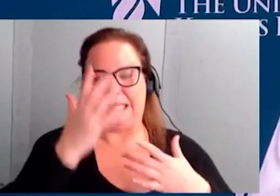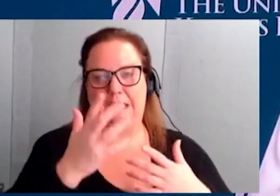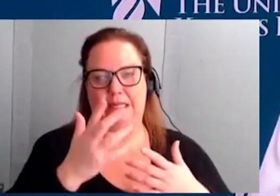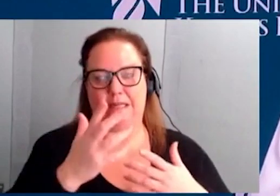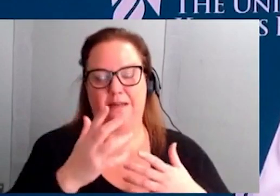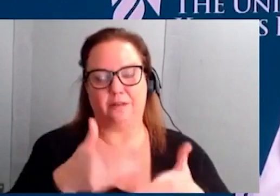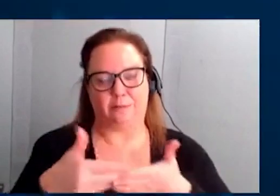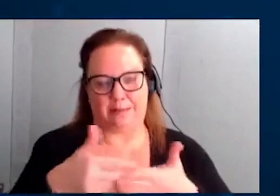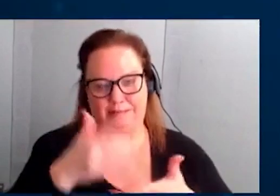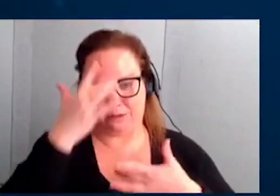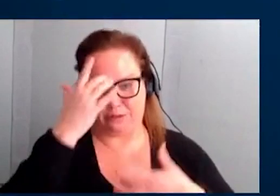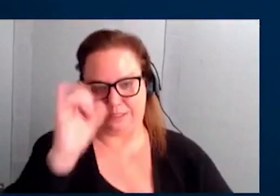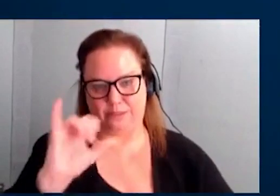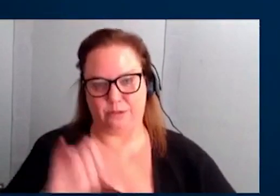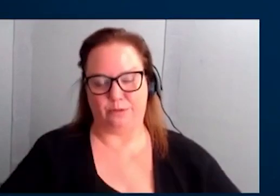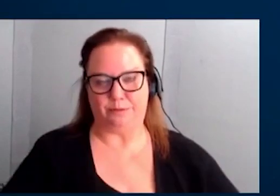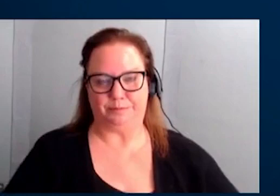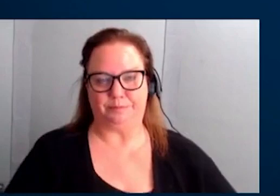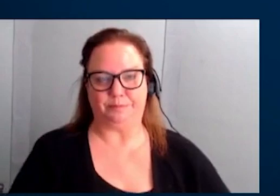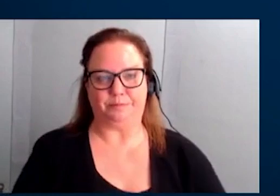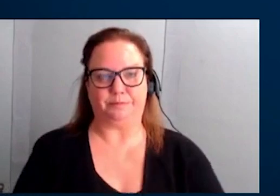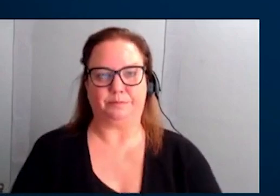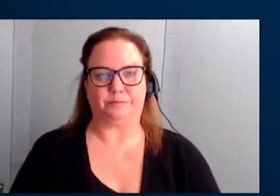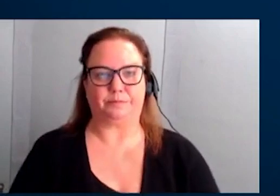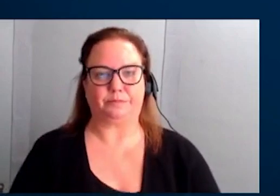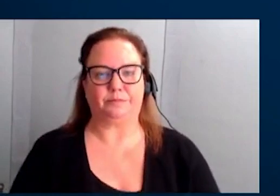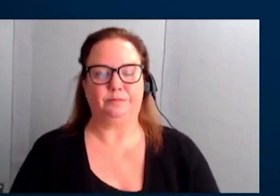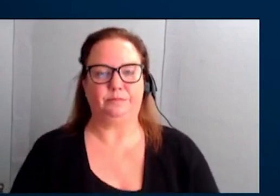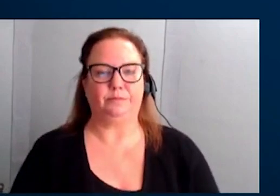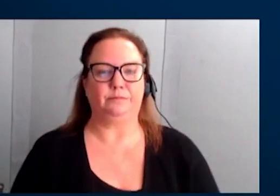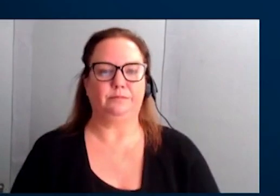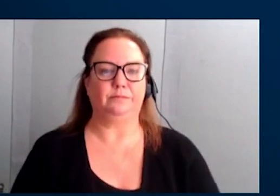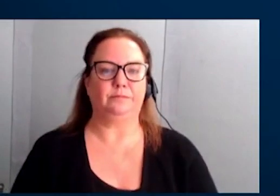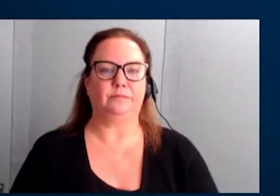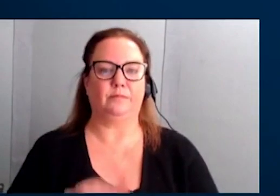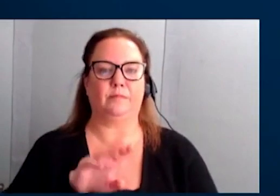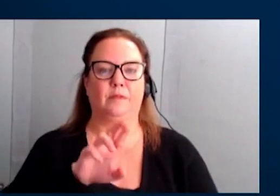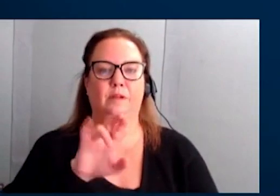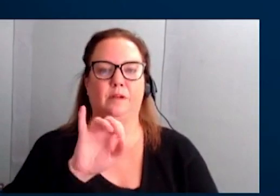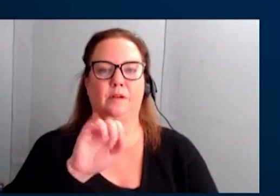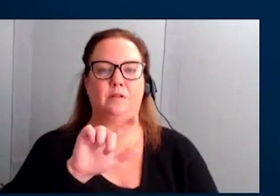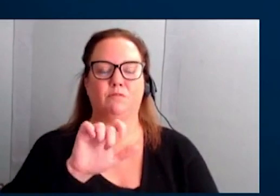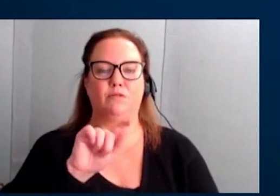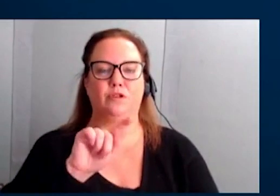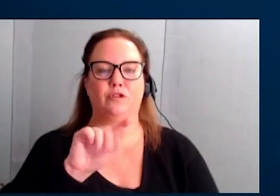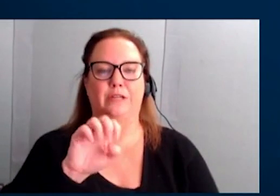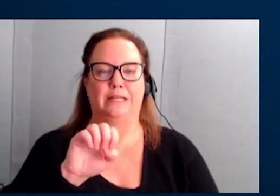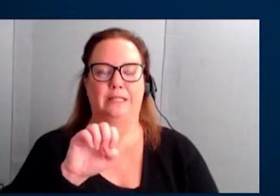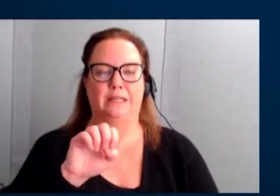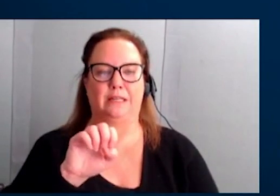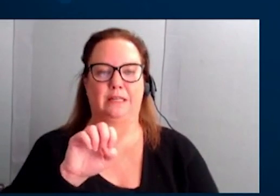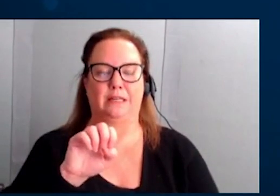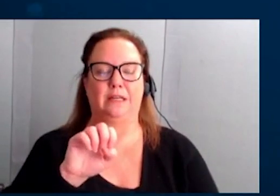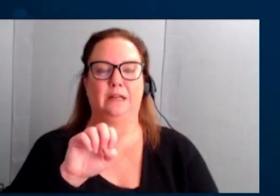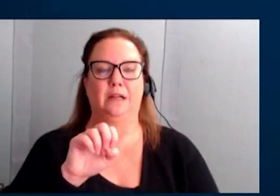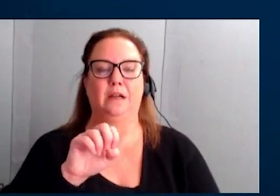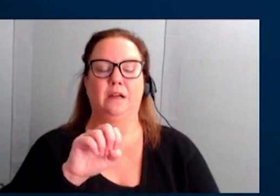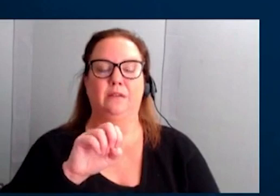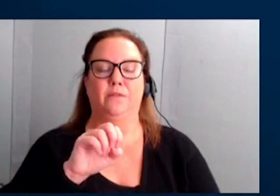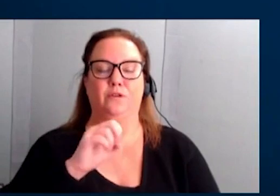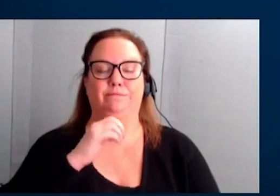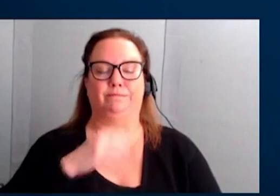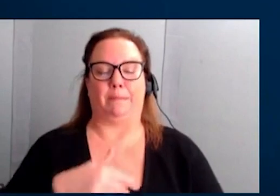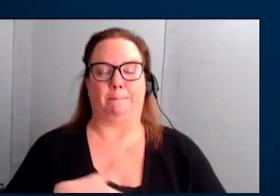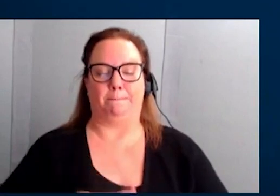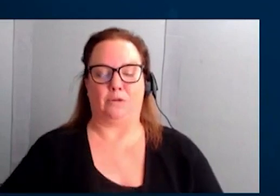babies. Bridget wants to know, are you seeing a higher rate of gestational diabetes in women who are non-diabetic prior to pregnancy